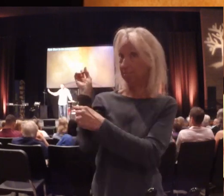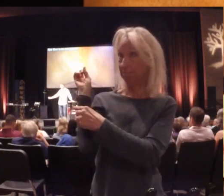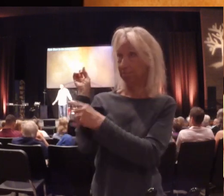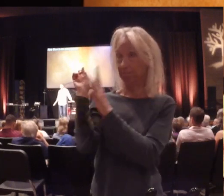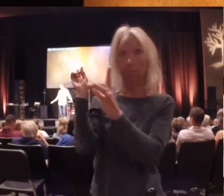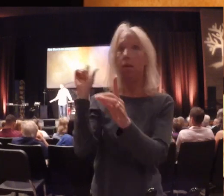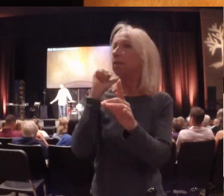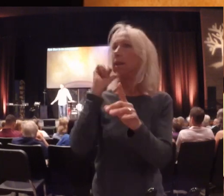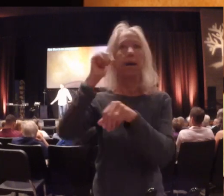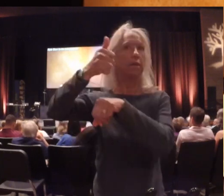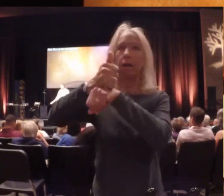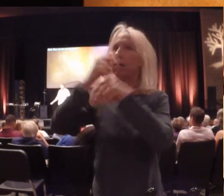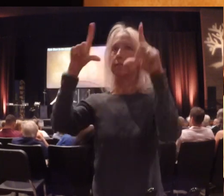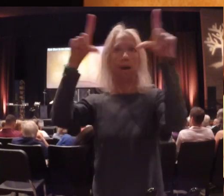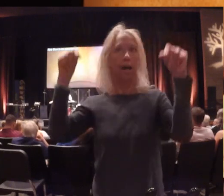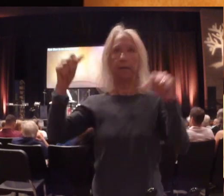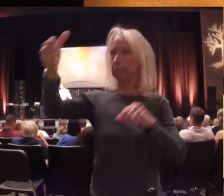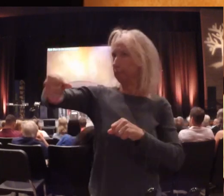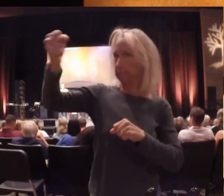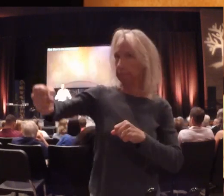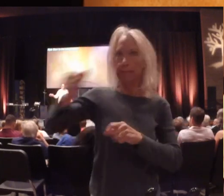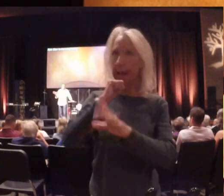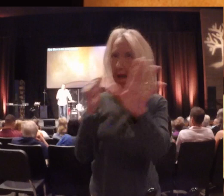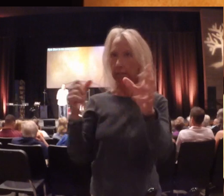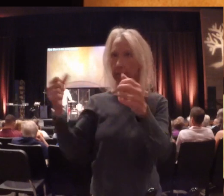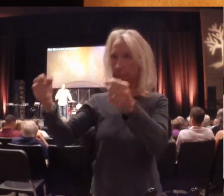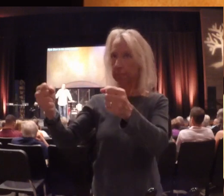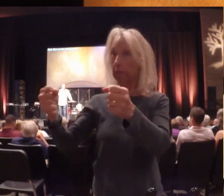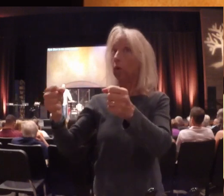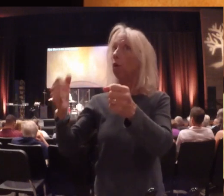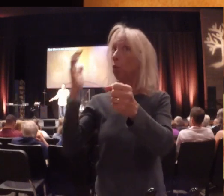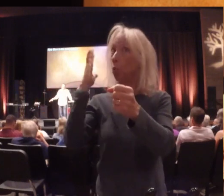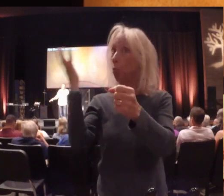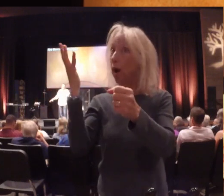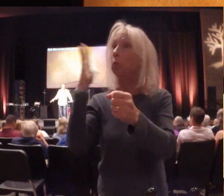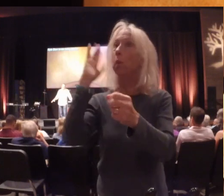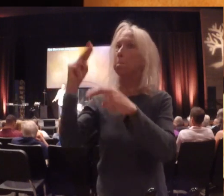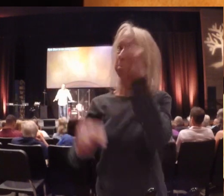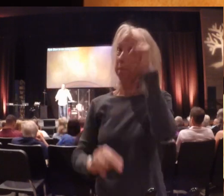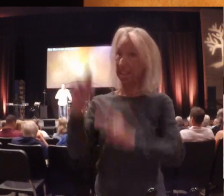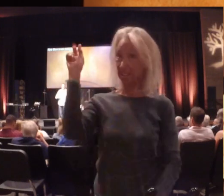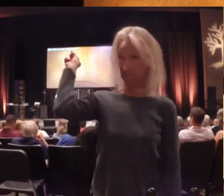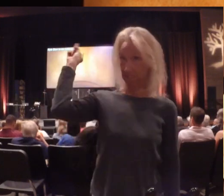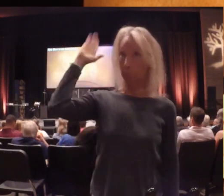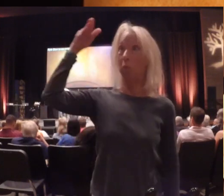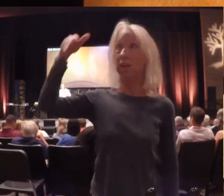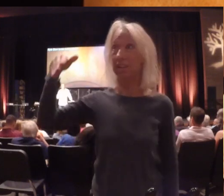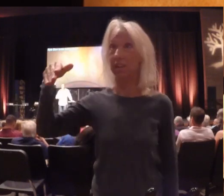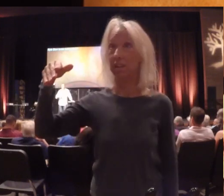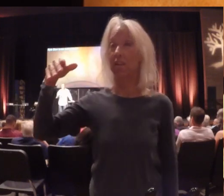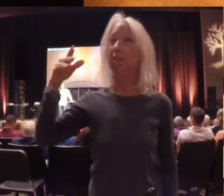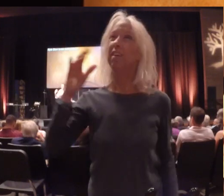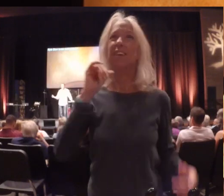And we're not going to put a sign on that land. That's not the plan. We're going to put a building on that land. We